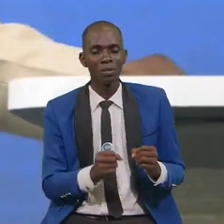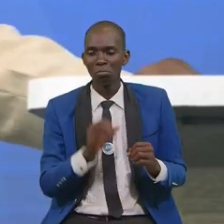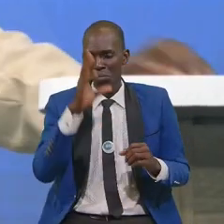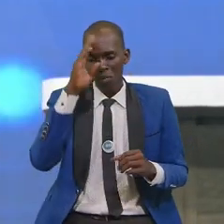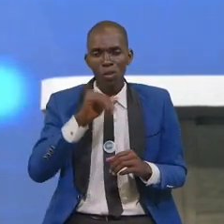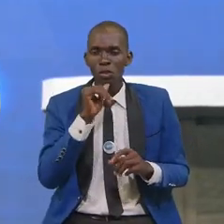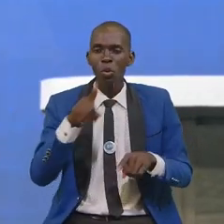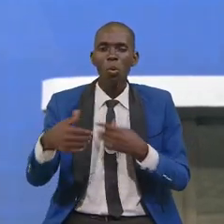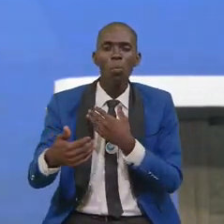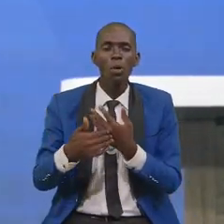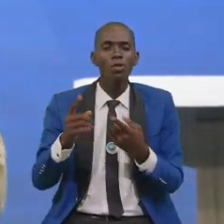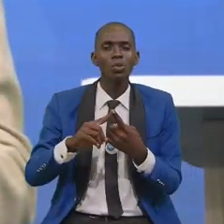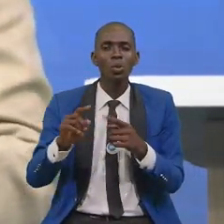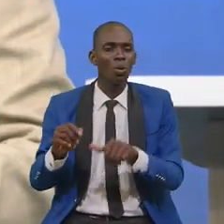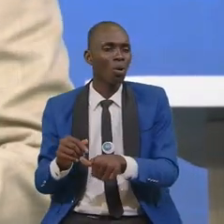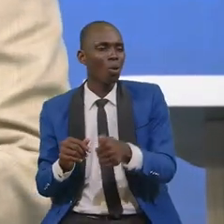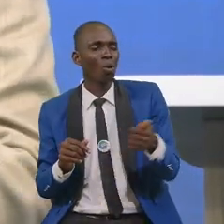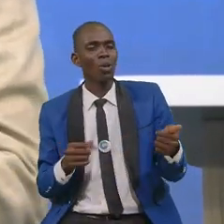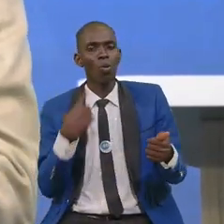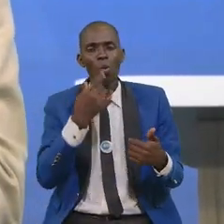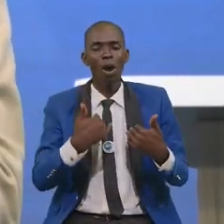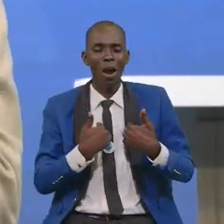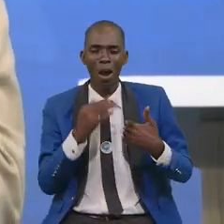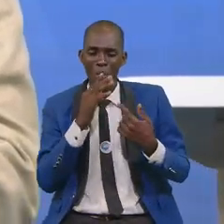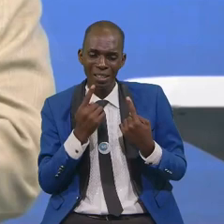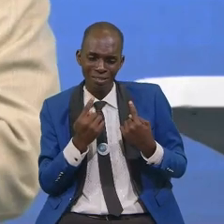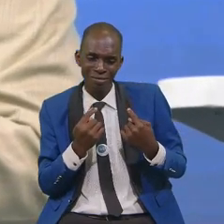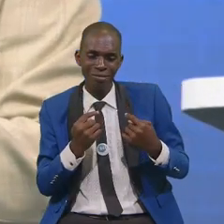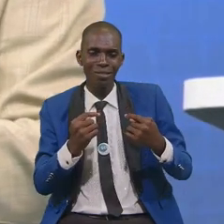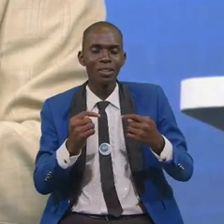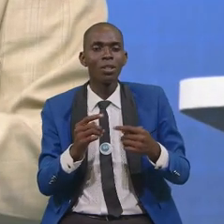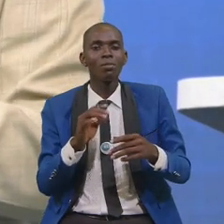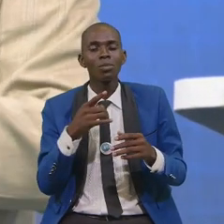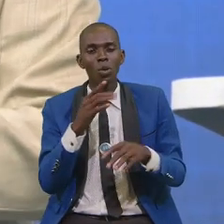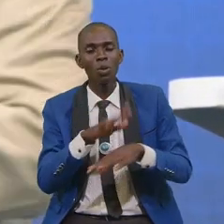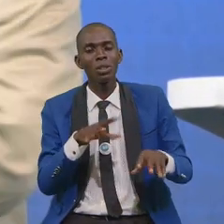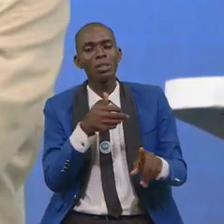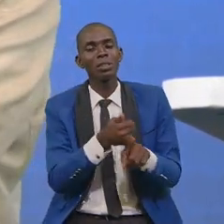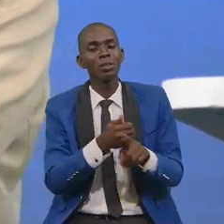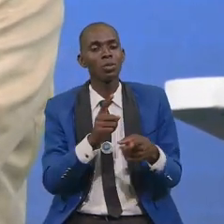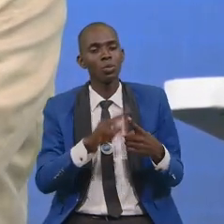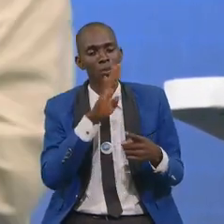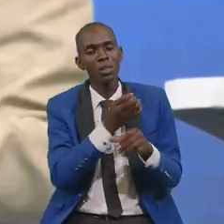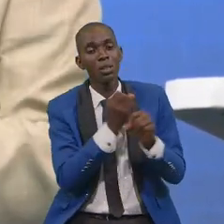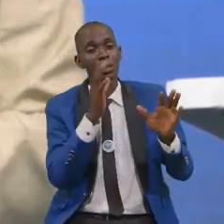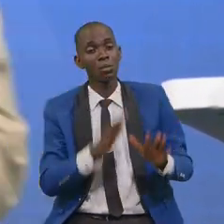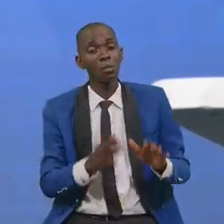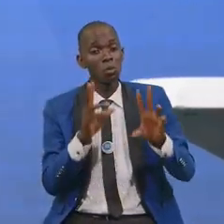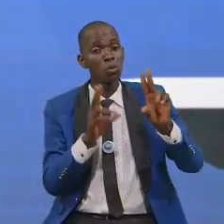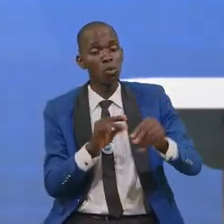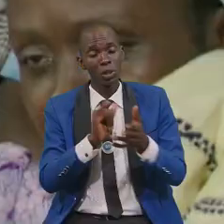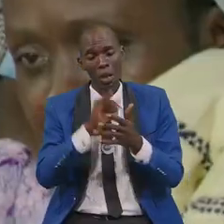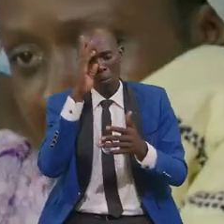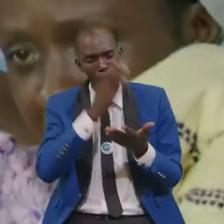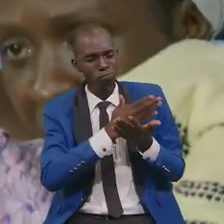those others who have been claiming to be his Messiah, his deliverer. No, he forsook them, and he didn't